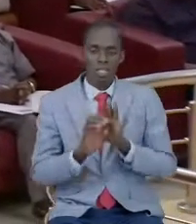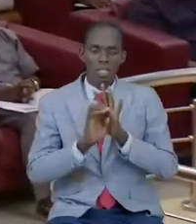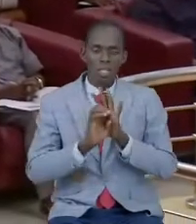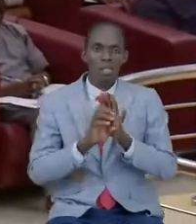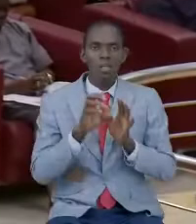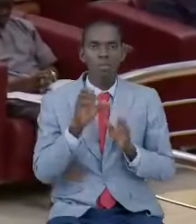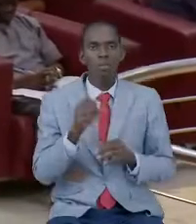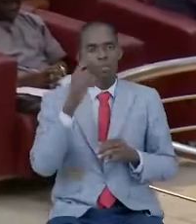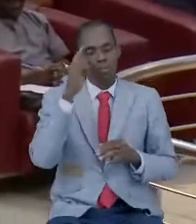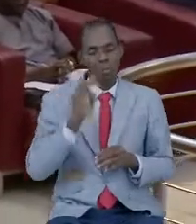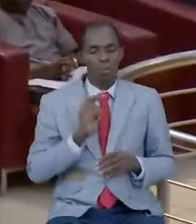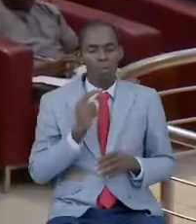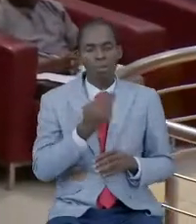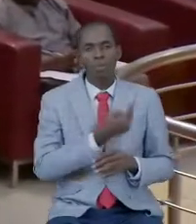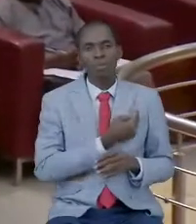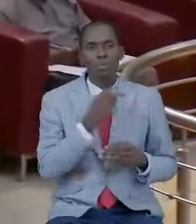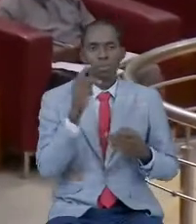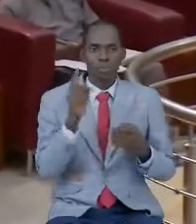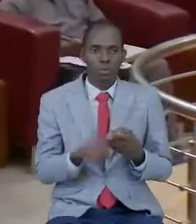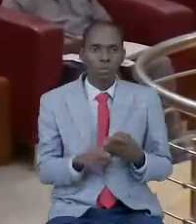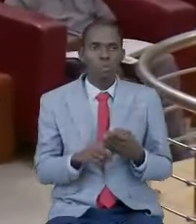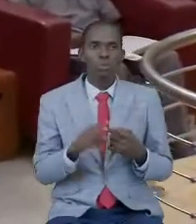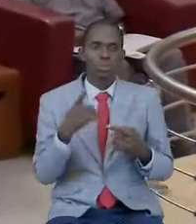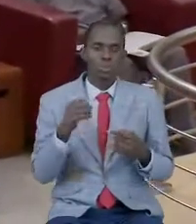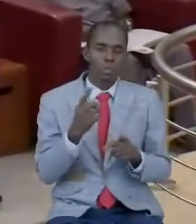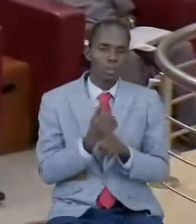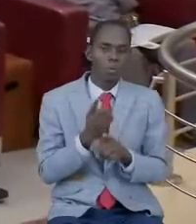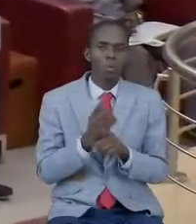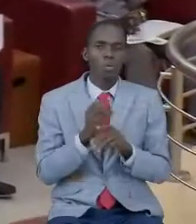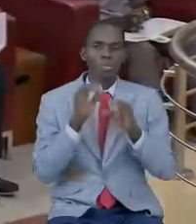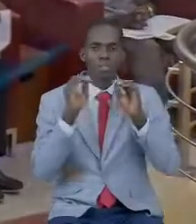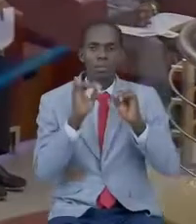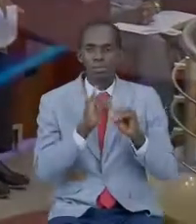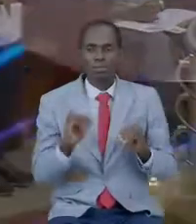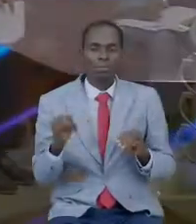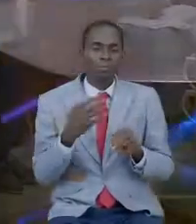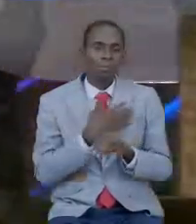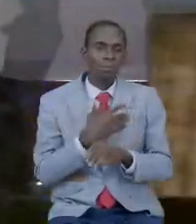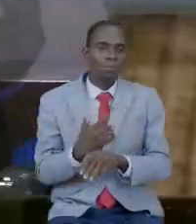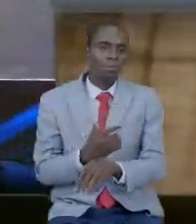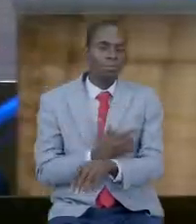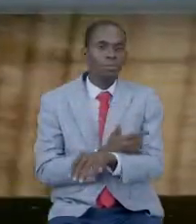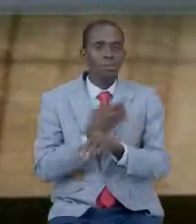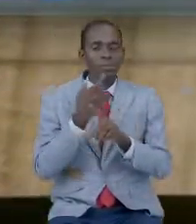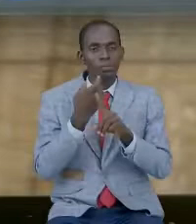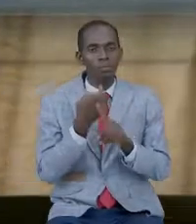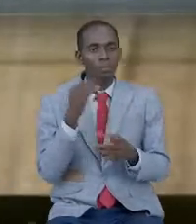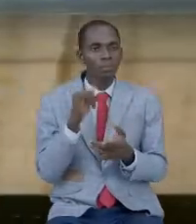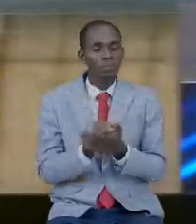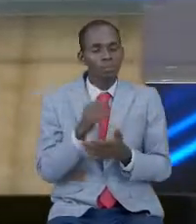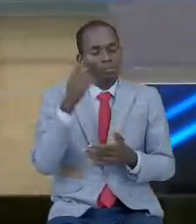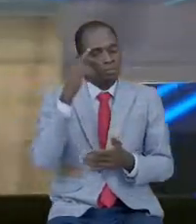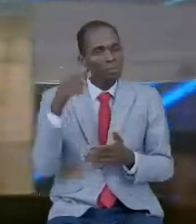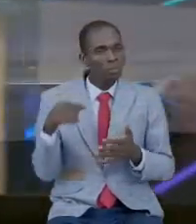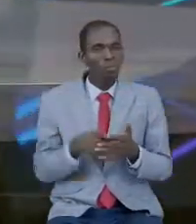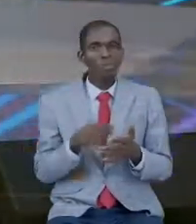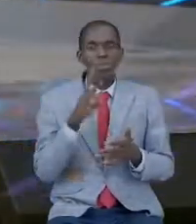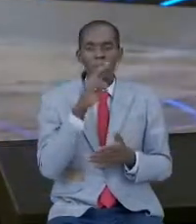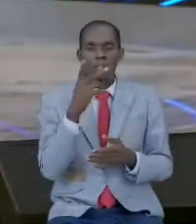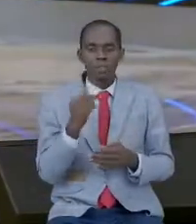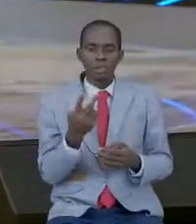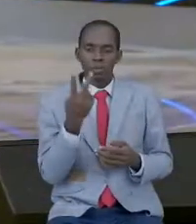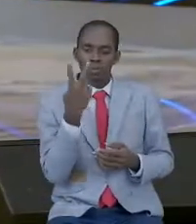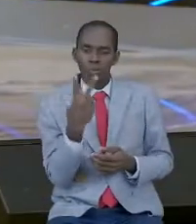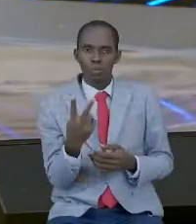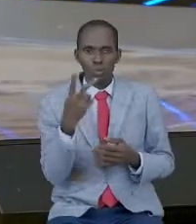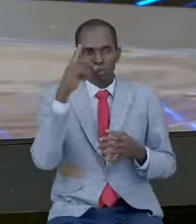for us to derive teaching and lesson from that. But these are the two covenants, the